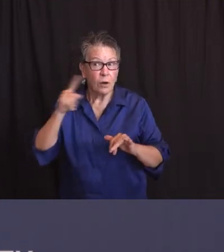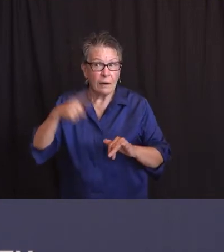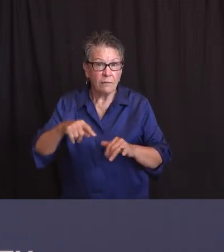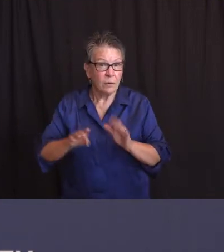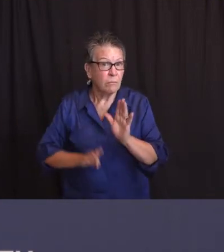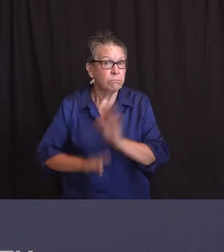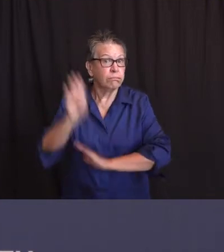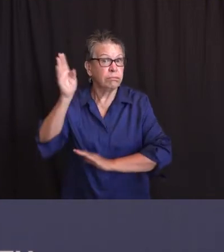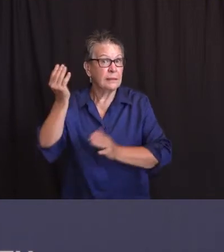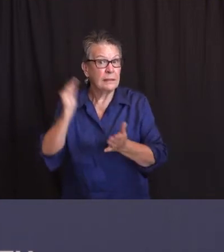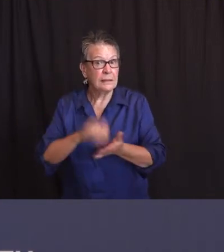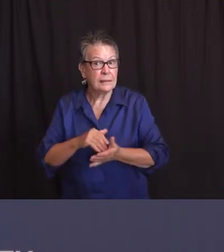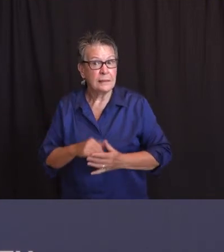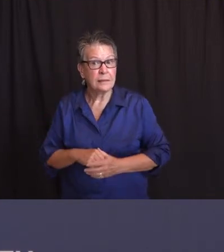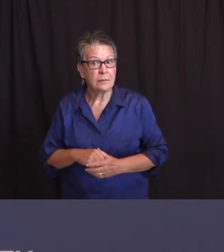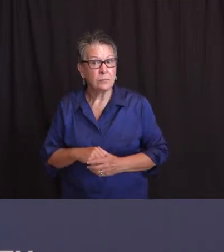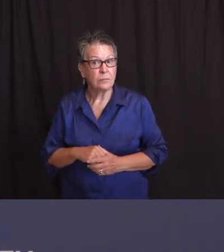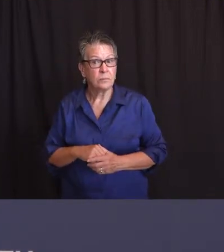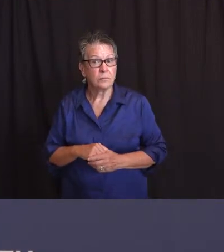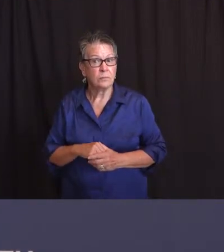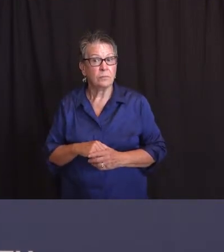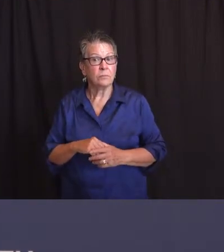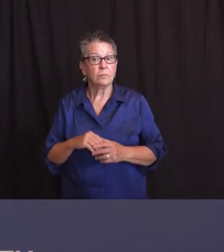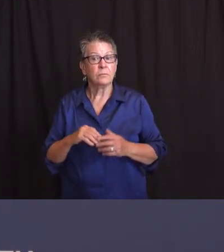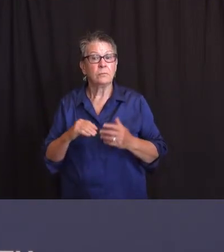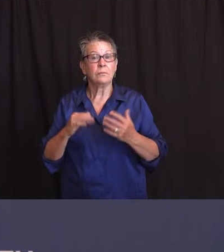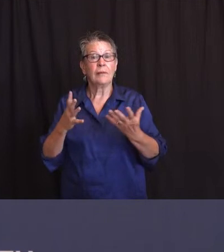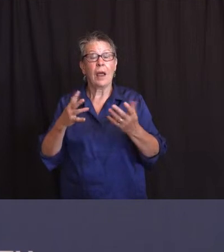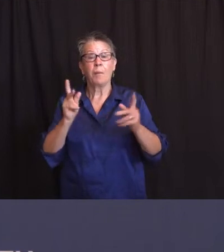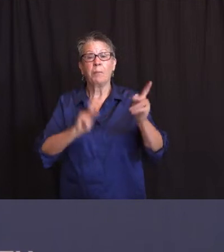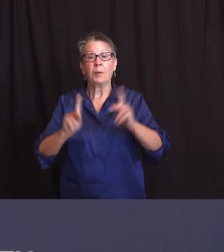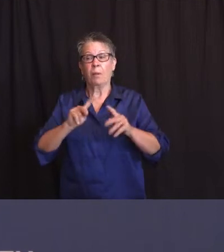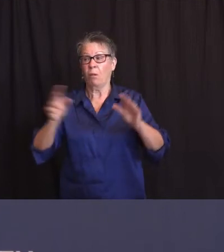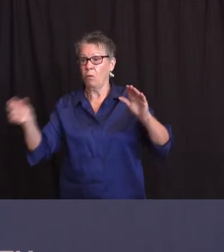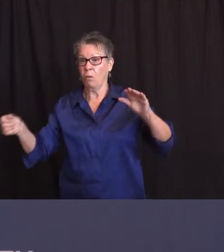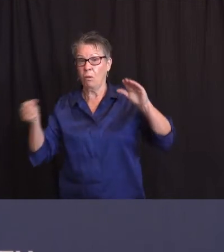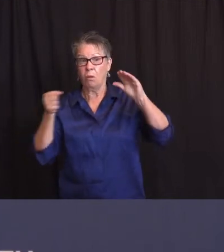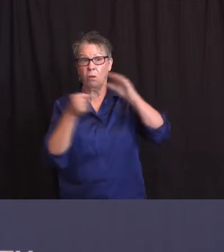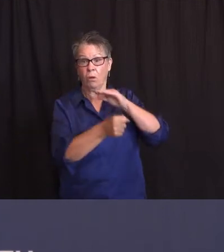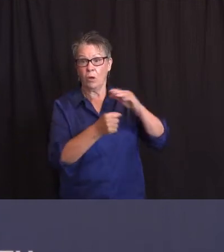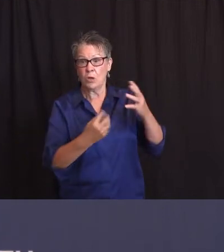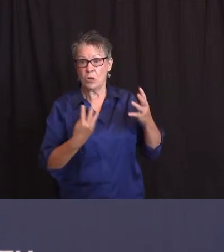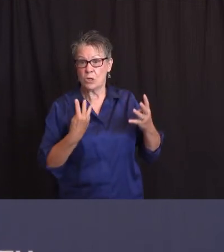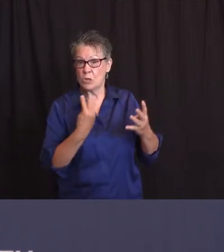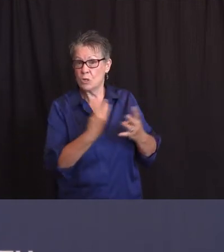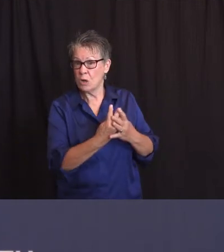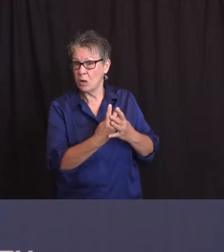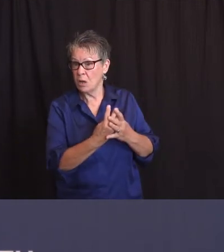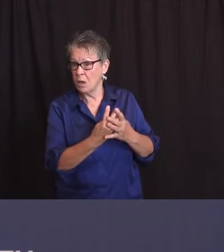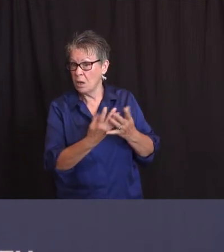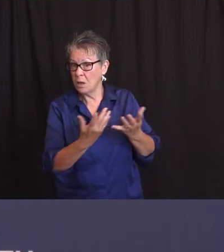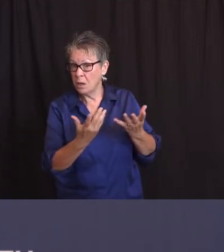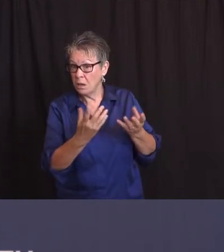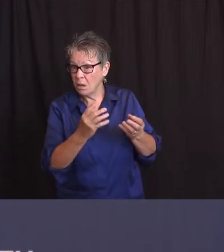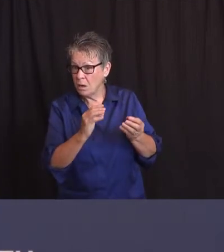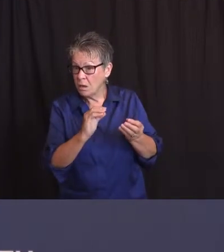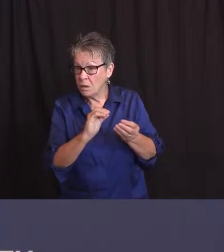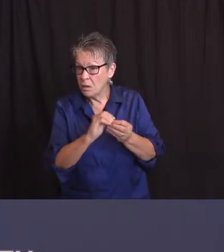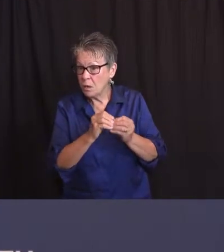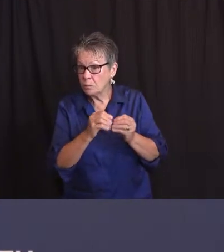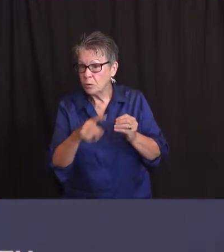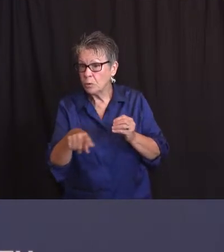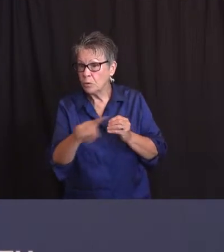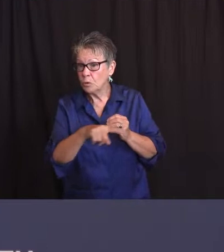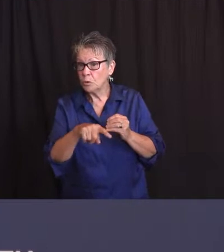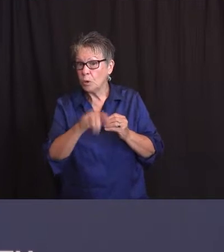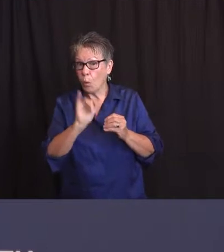municipality where the prison is located for congressional redistricting, are you prepared to say that you're going to sign